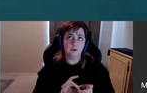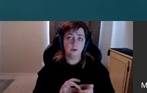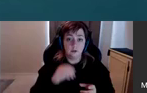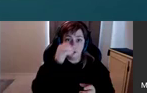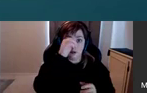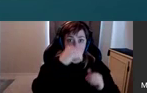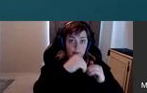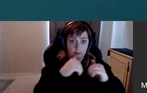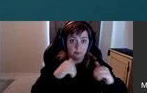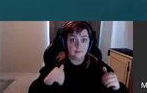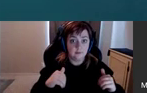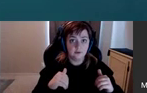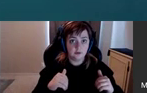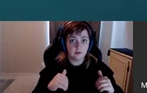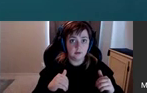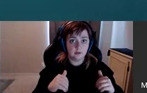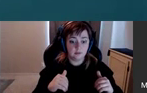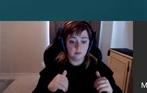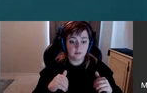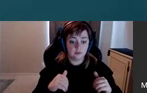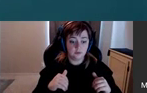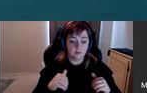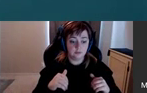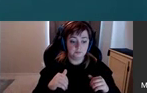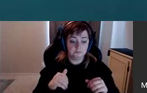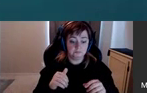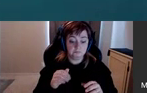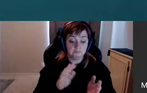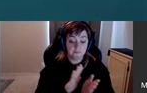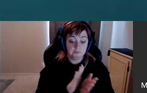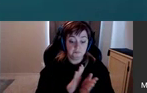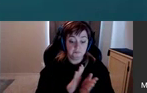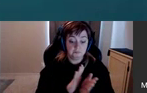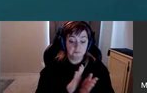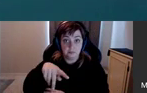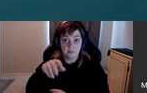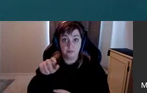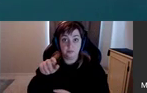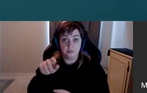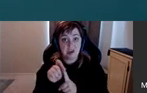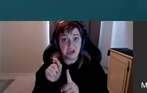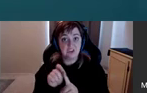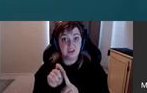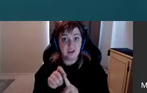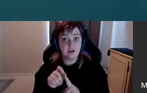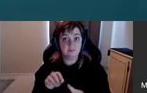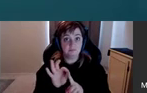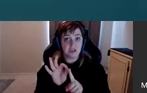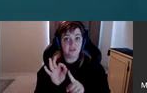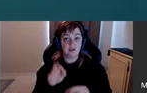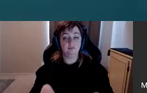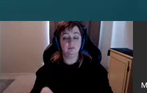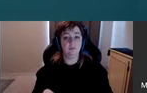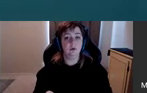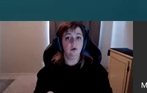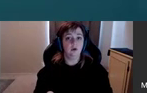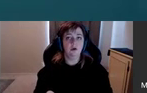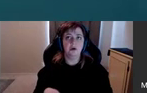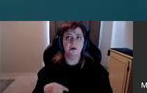India, which created Pakistan at the time. And I didn't know any of this stuff when I was in high school.